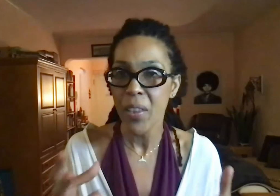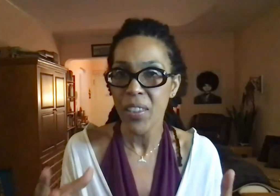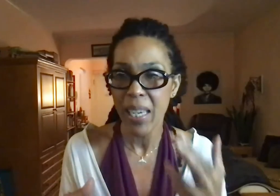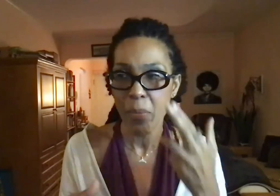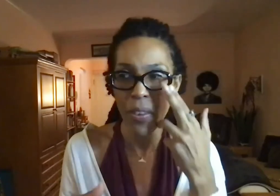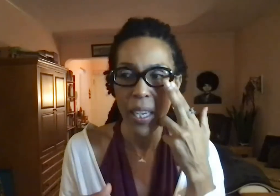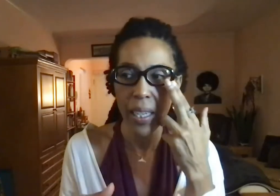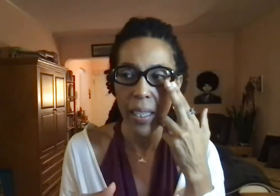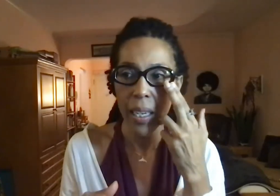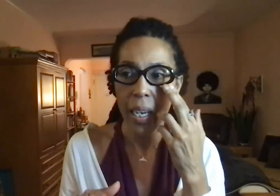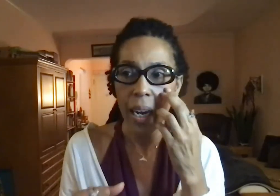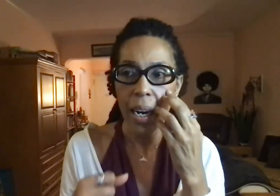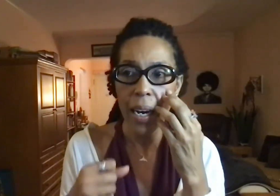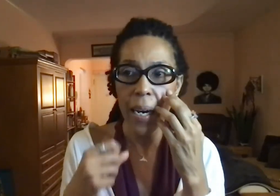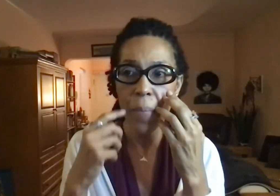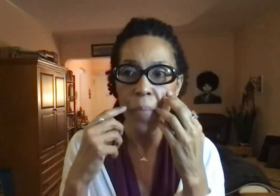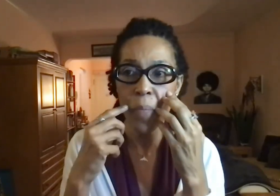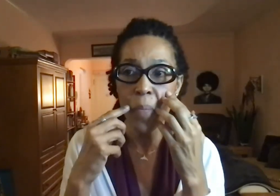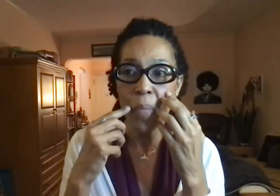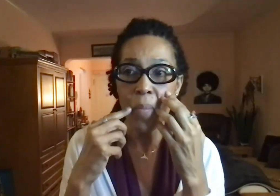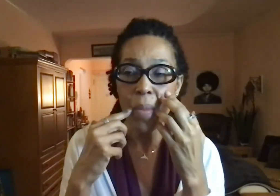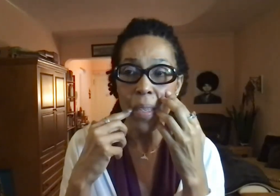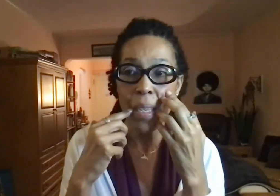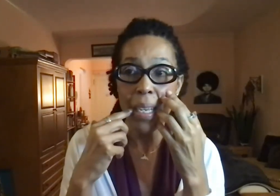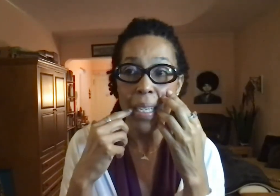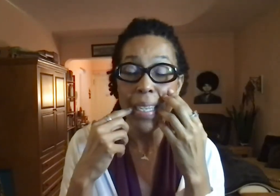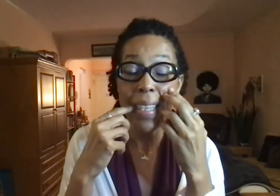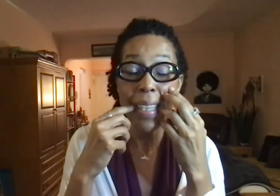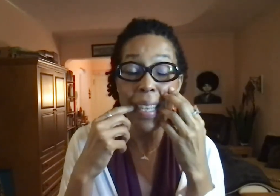pressure, the same thing.